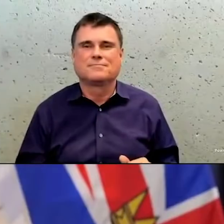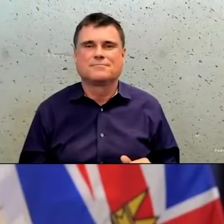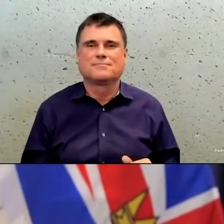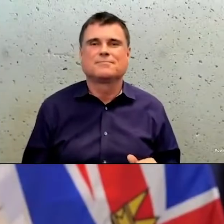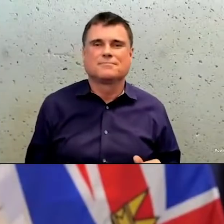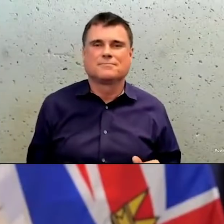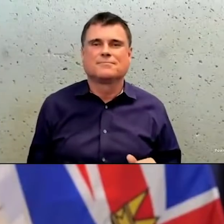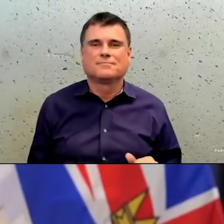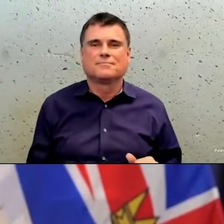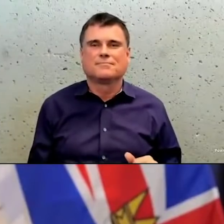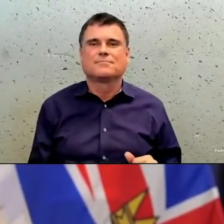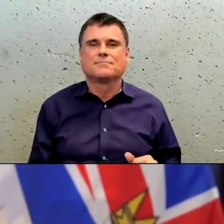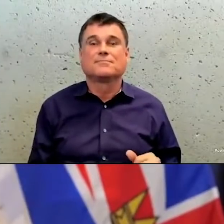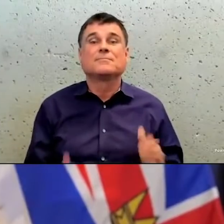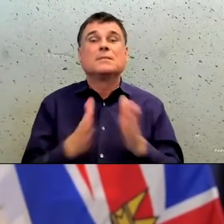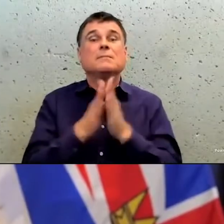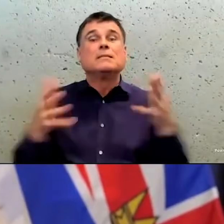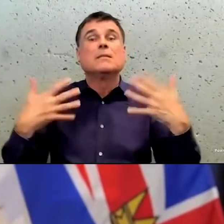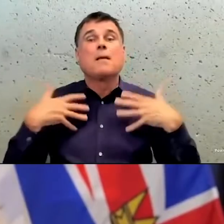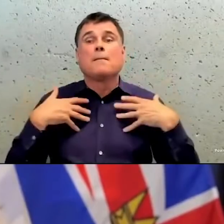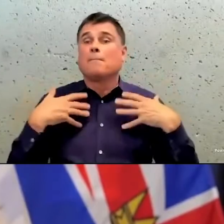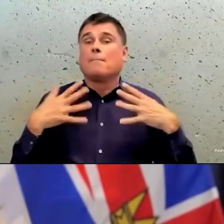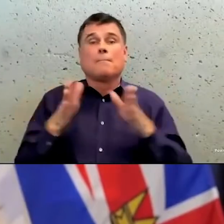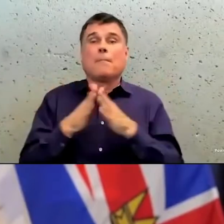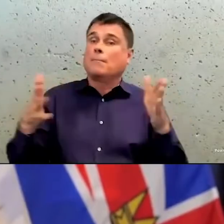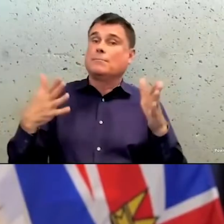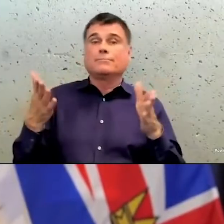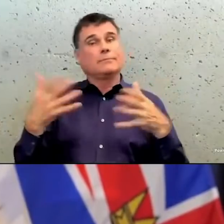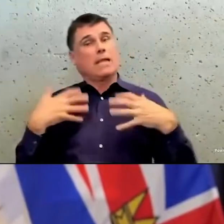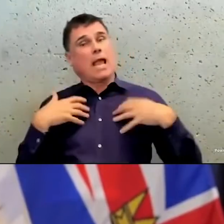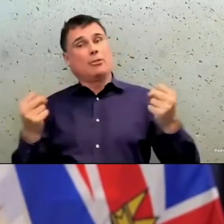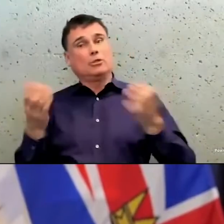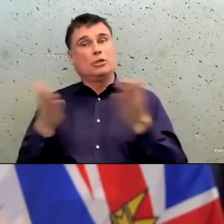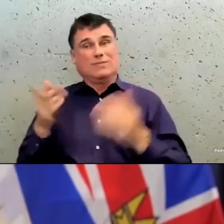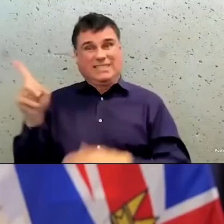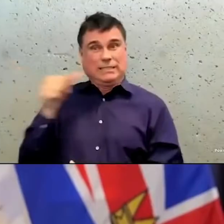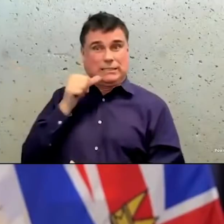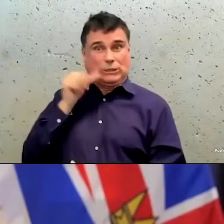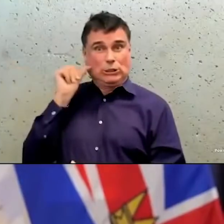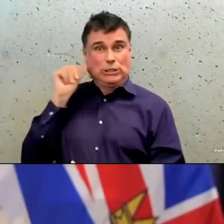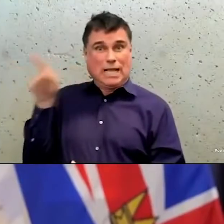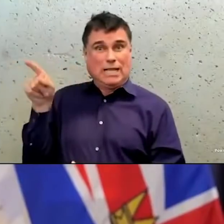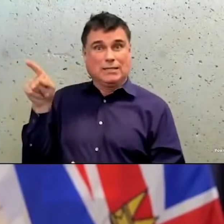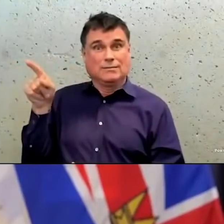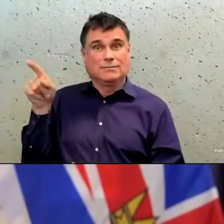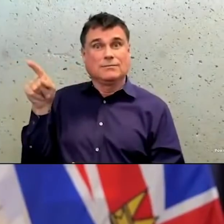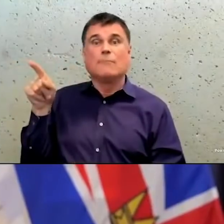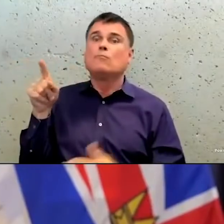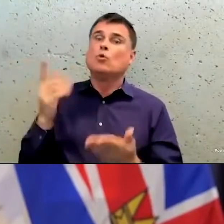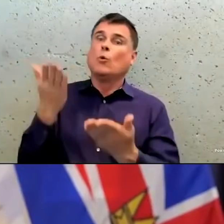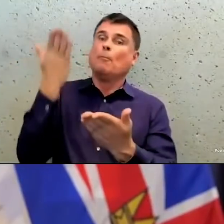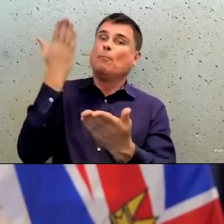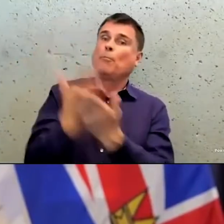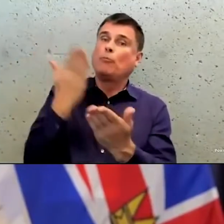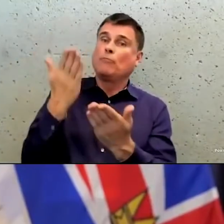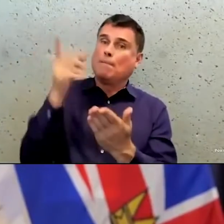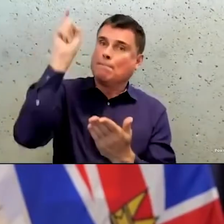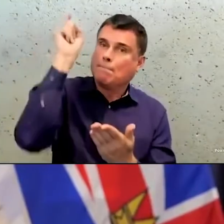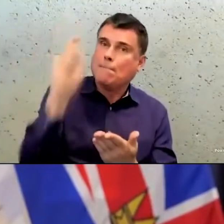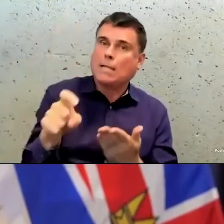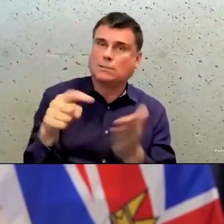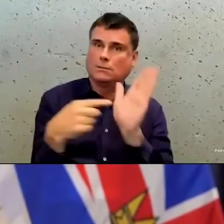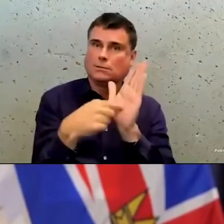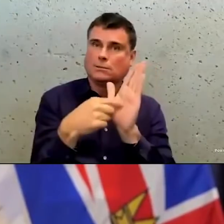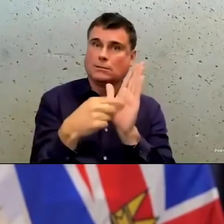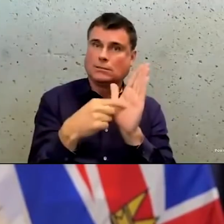to be vaccinated. Yesterday, end of day, was the deadline to provide proof of vaccination. Ministries are finalizing their reporting over the